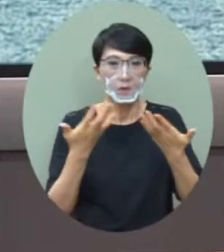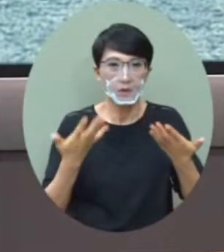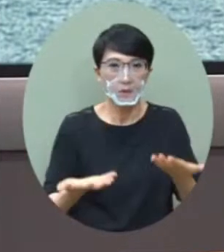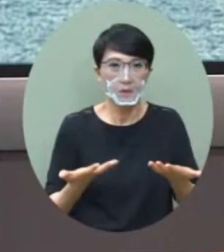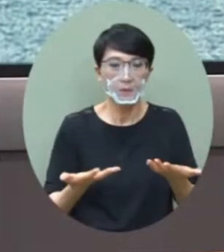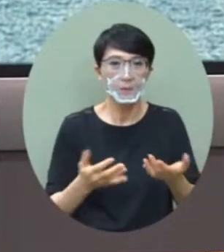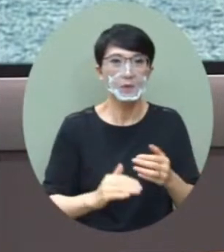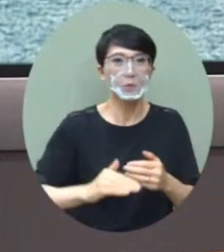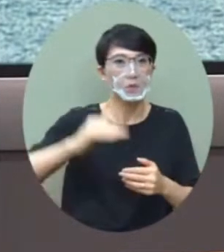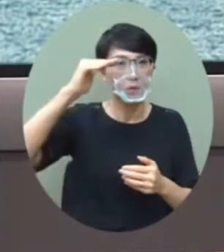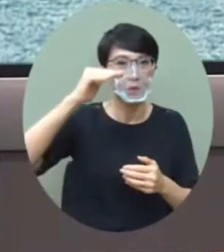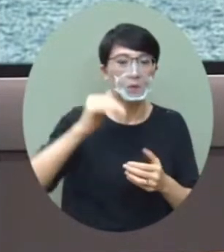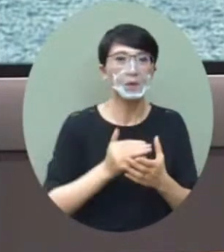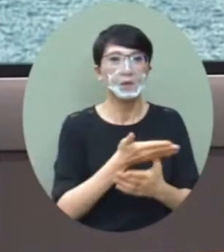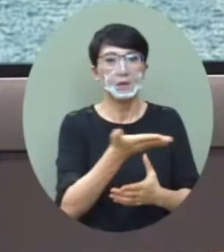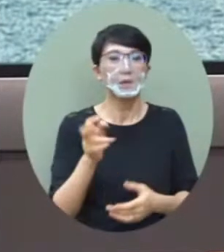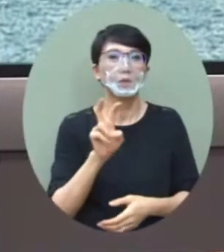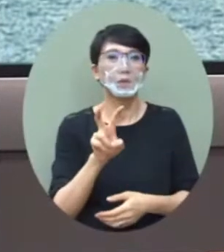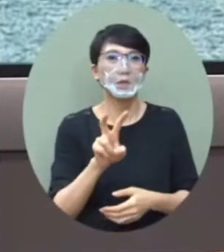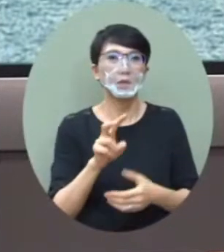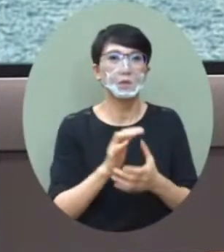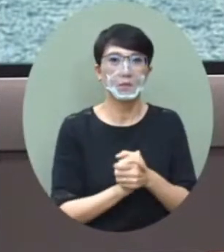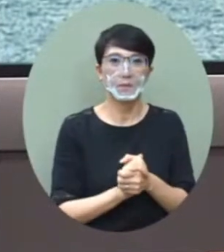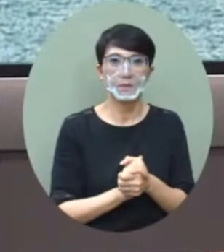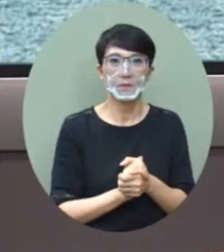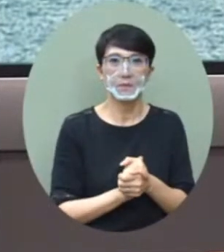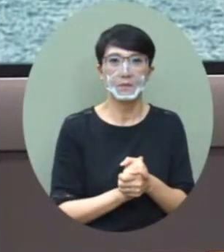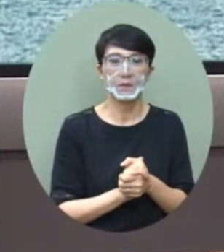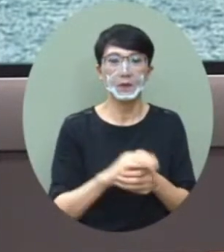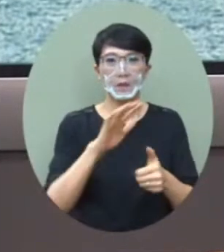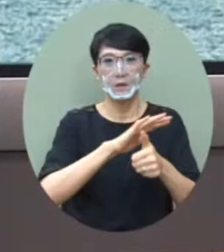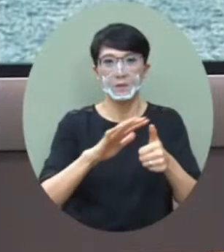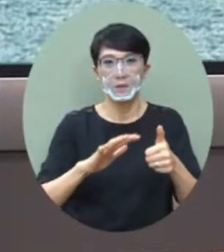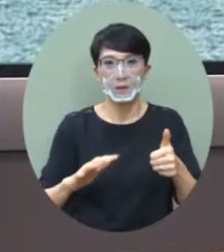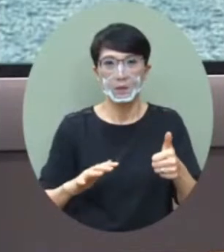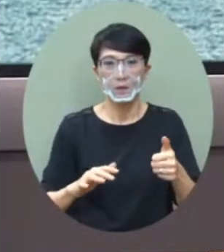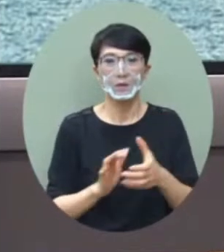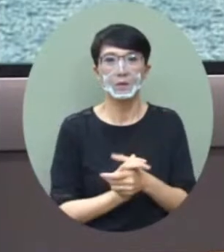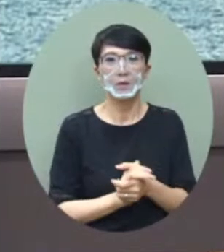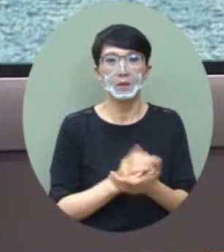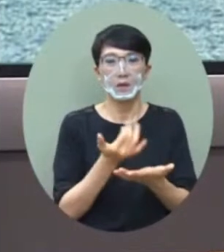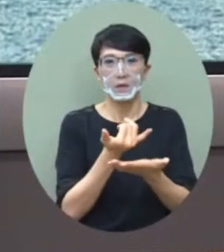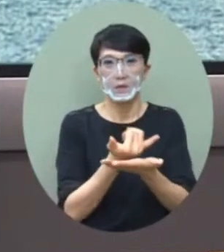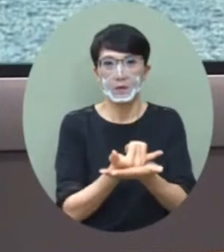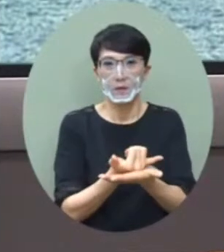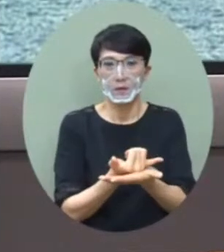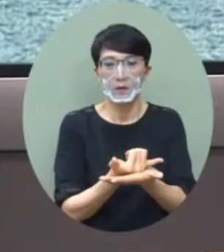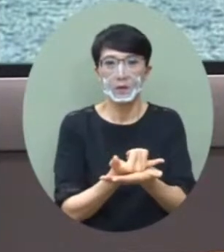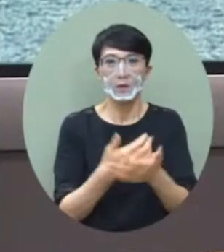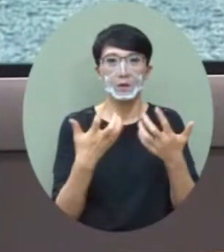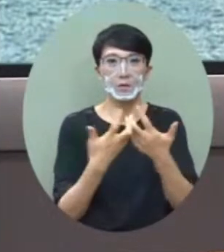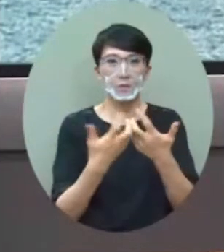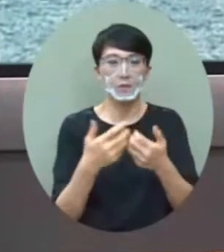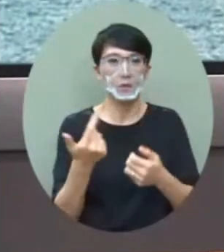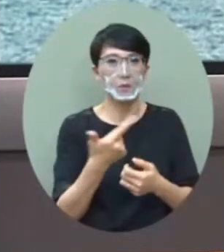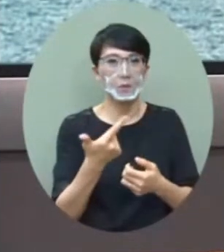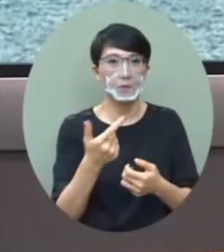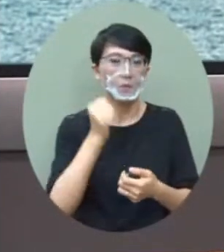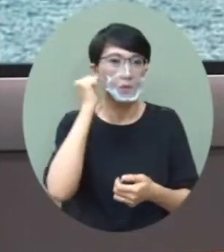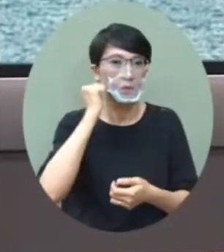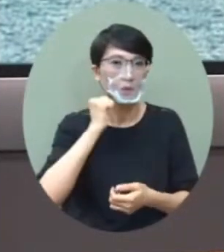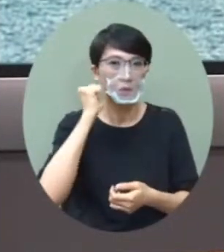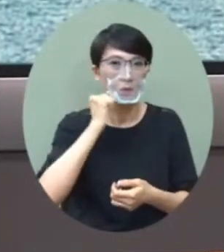We see a higher death toll in this wave of outbreak because in this wave,